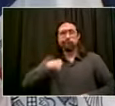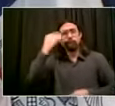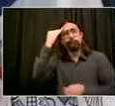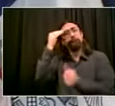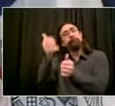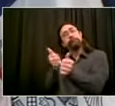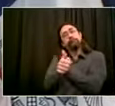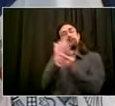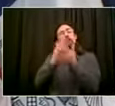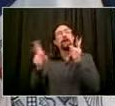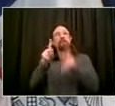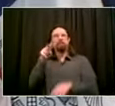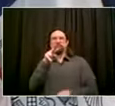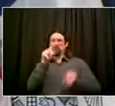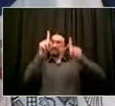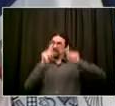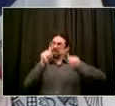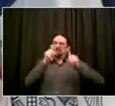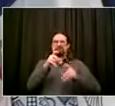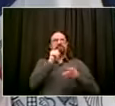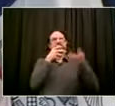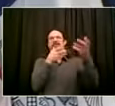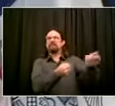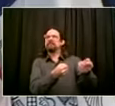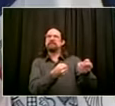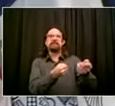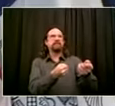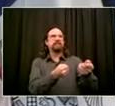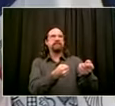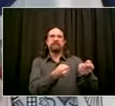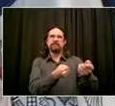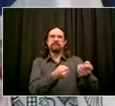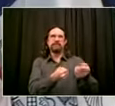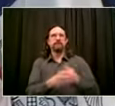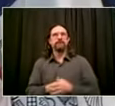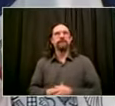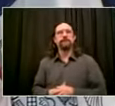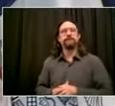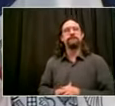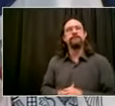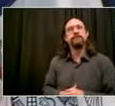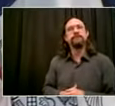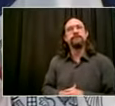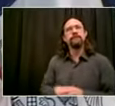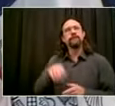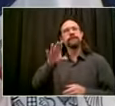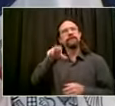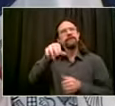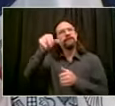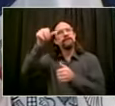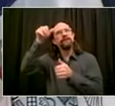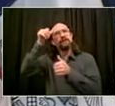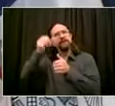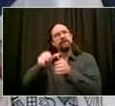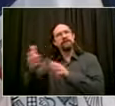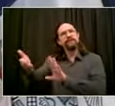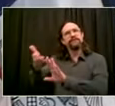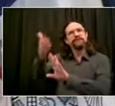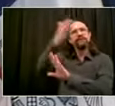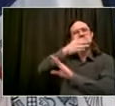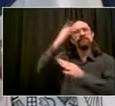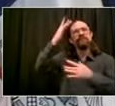measles crisis, as sort of the anti-vaxxer movement, a variation on that, just discouraging belief in science, belief in anything